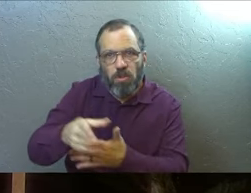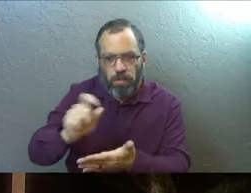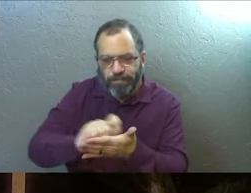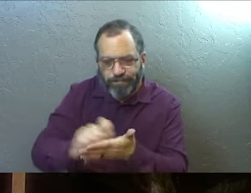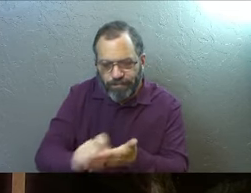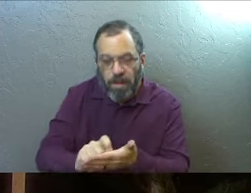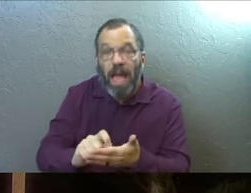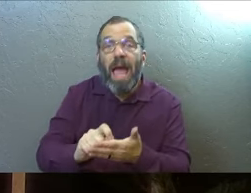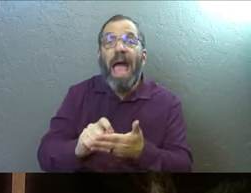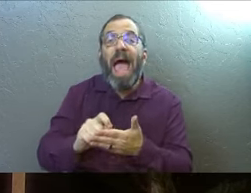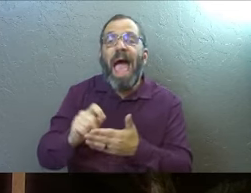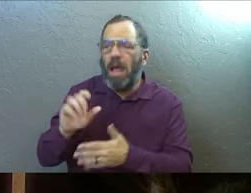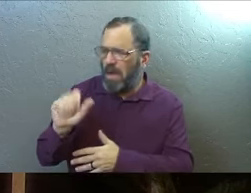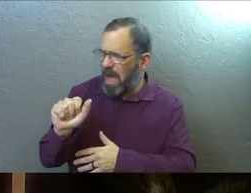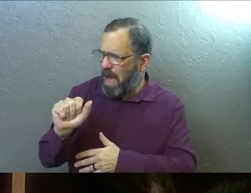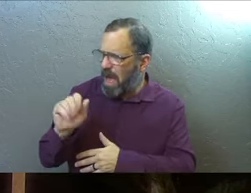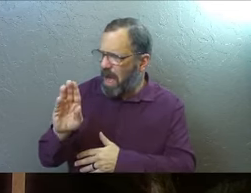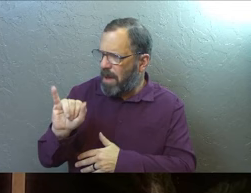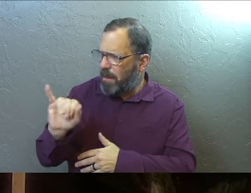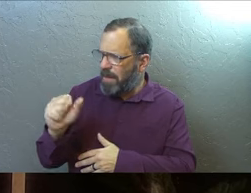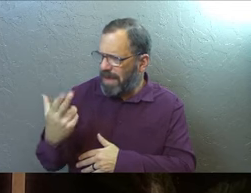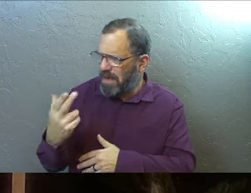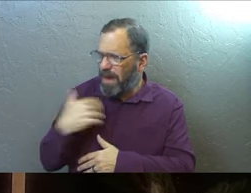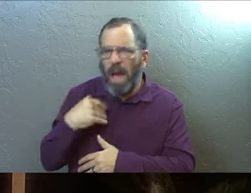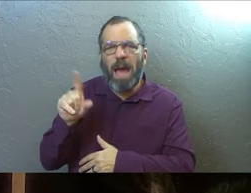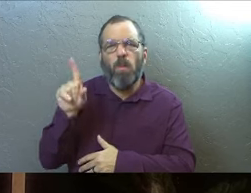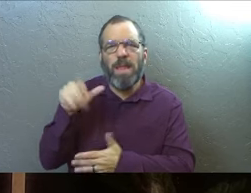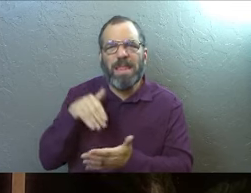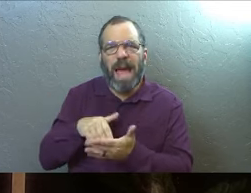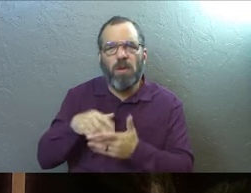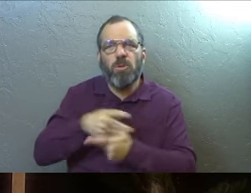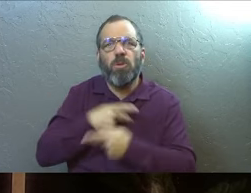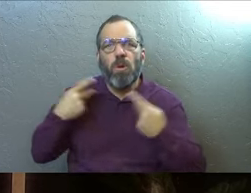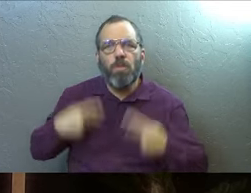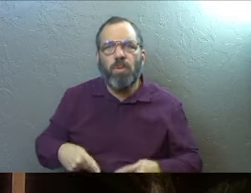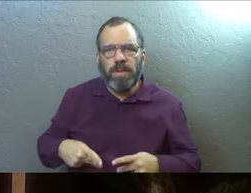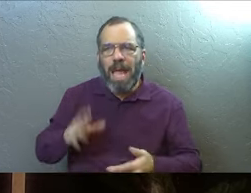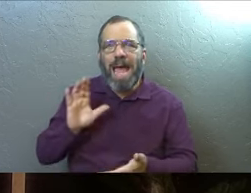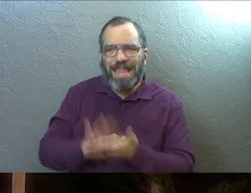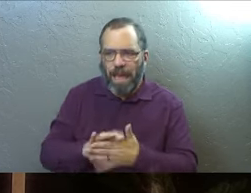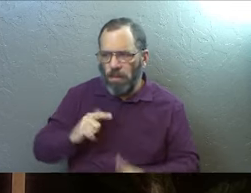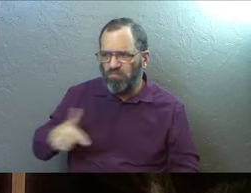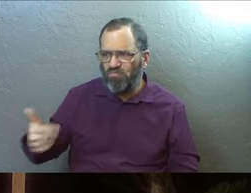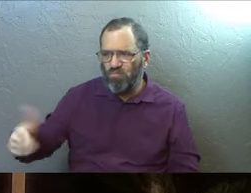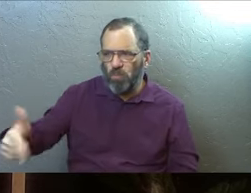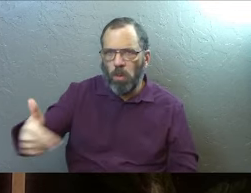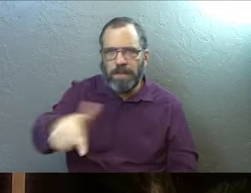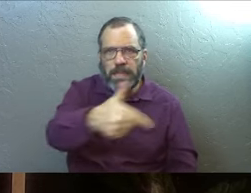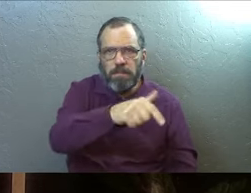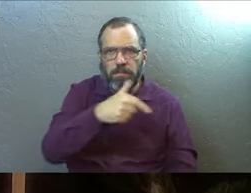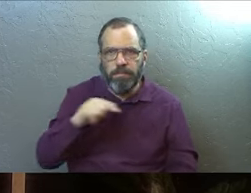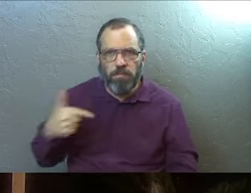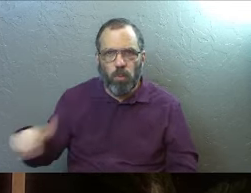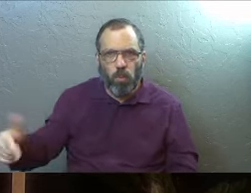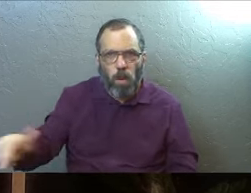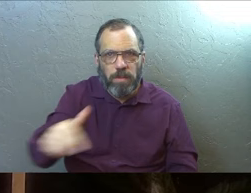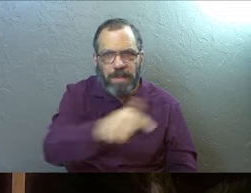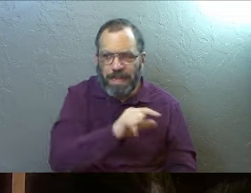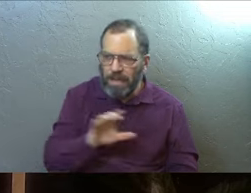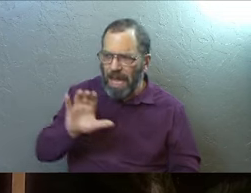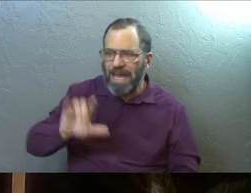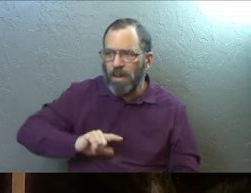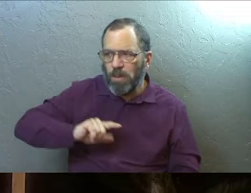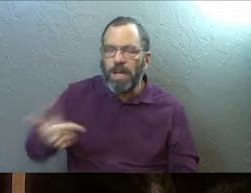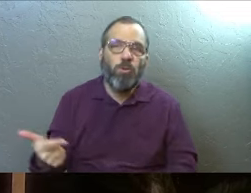the division of Abijah was probably about 1,000 priests. And so what they did is they would rotate through those divisions. It was